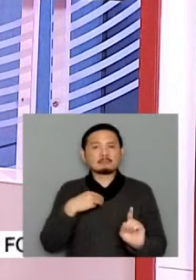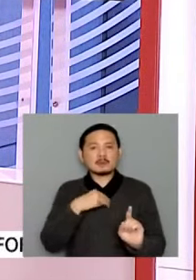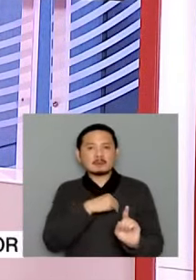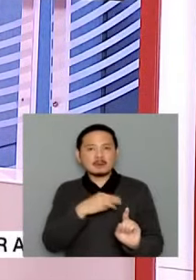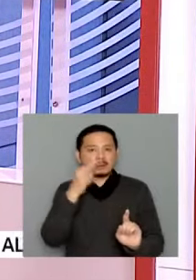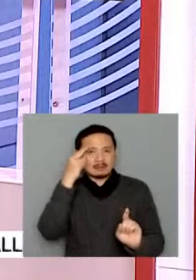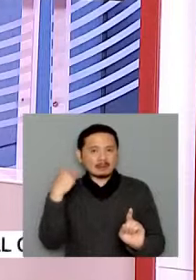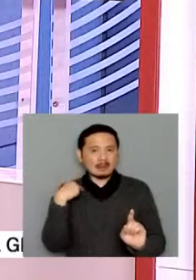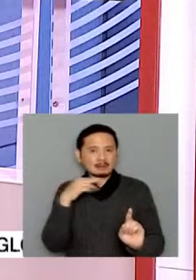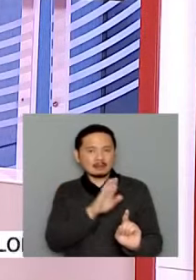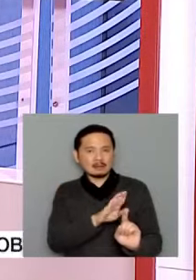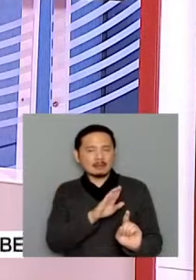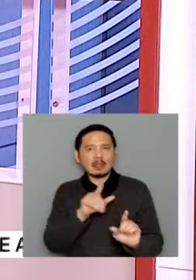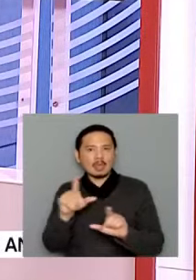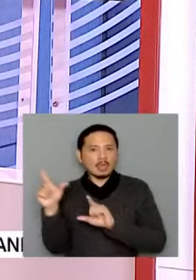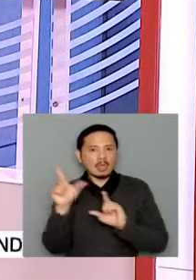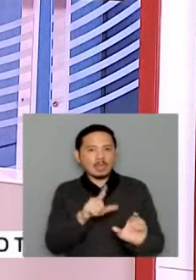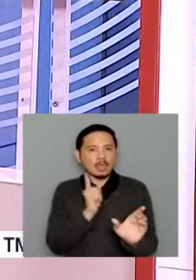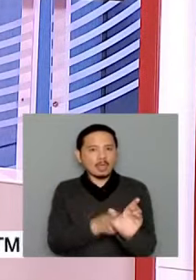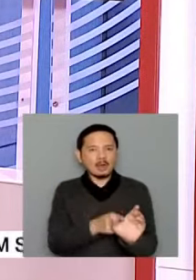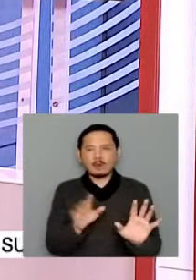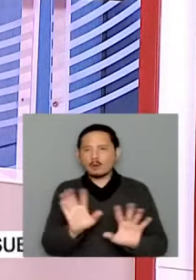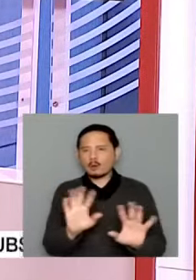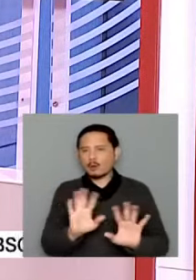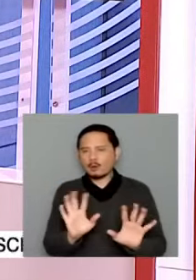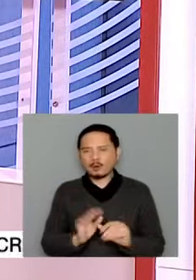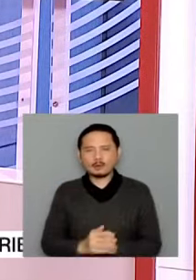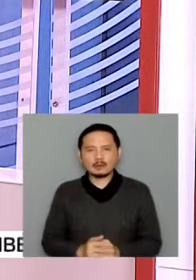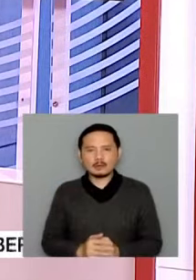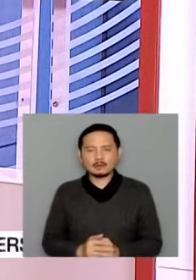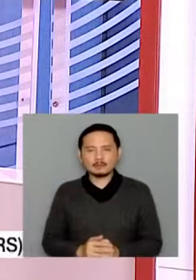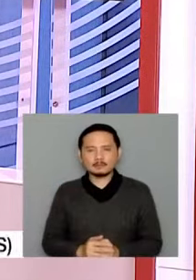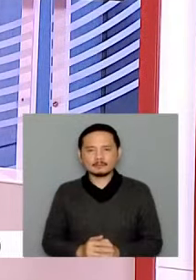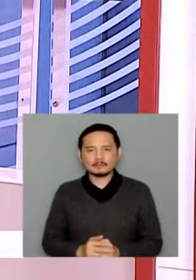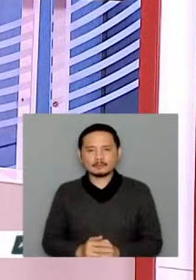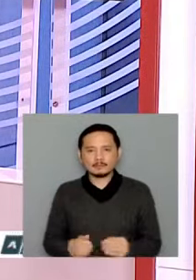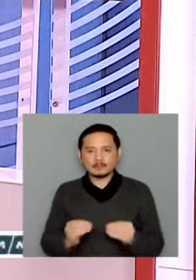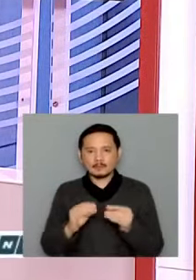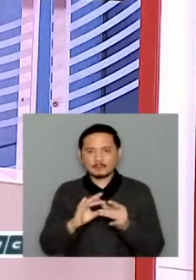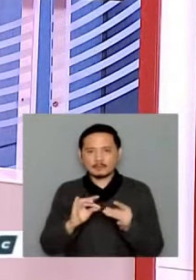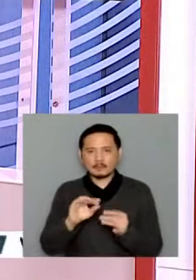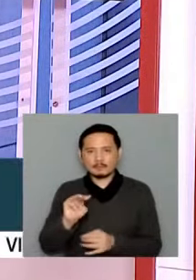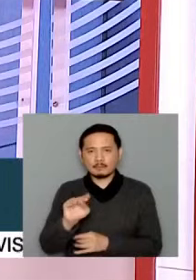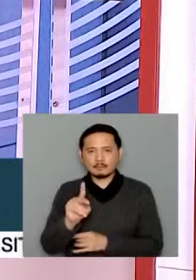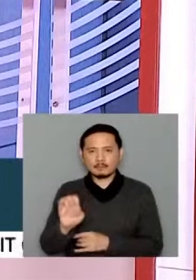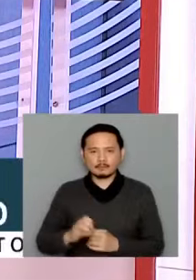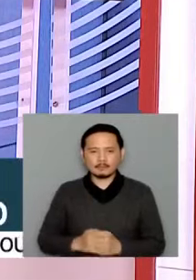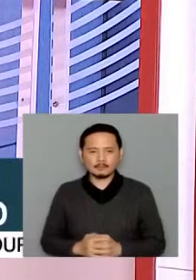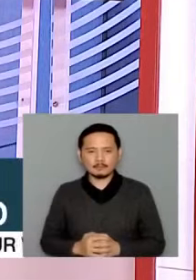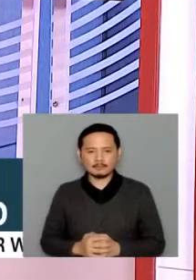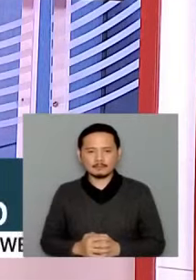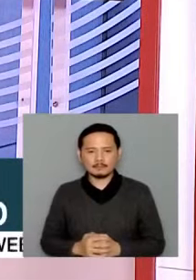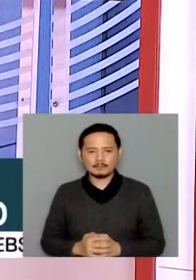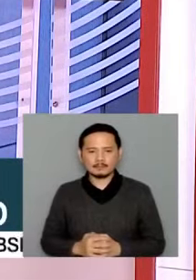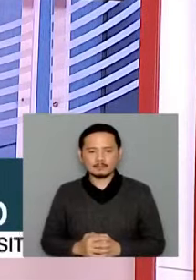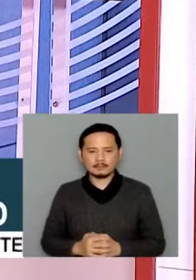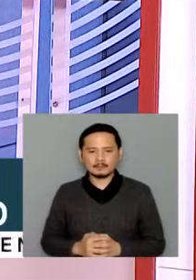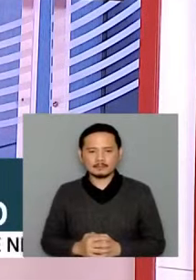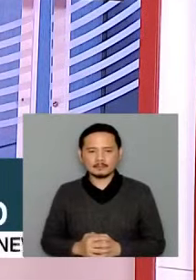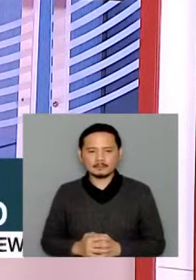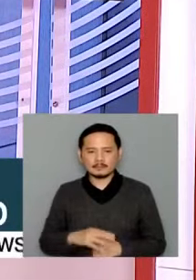it rabid red tagging. Mike Navalu now joins us with details. Mike. Samina, a church-based national NGO has put back against